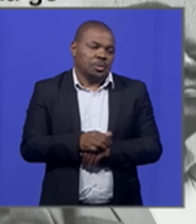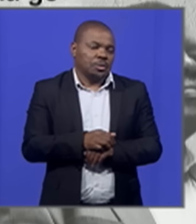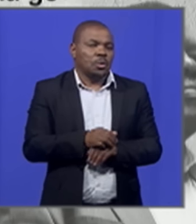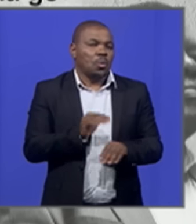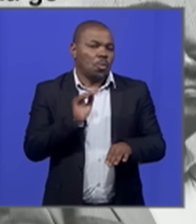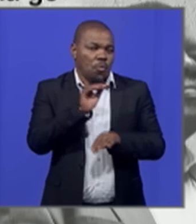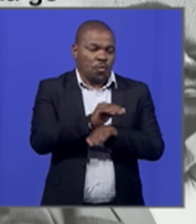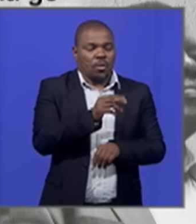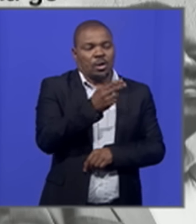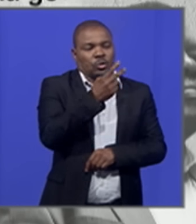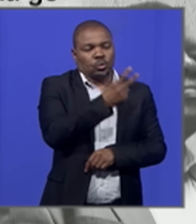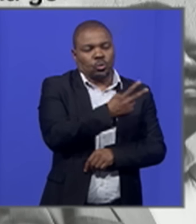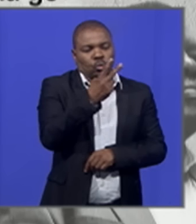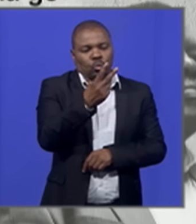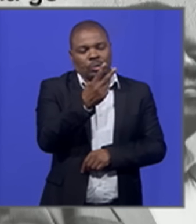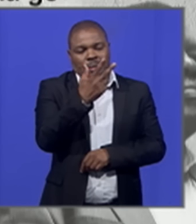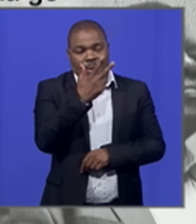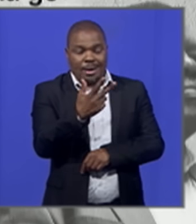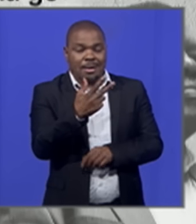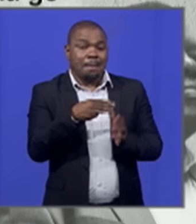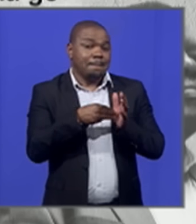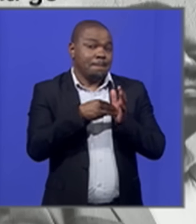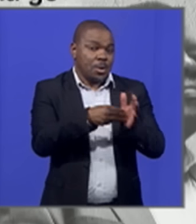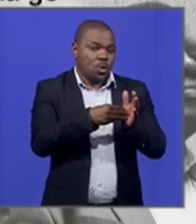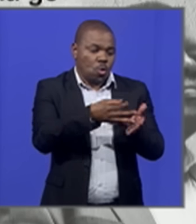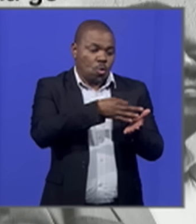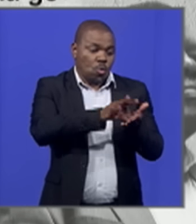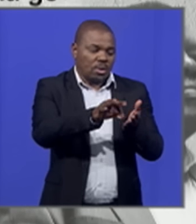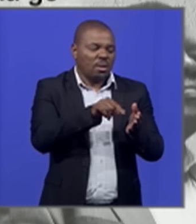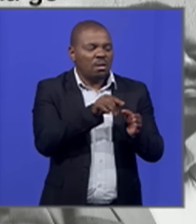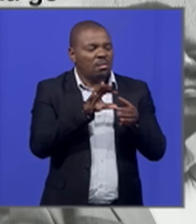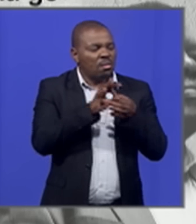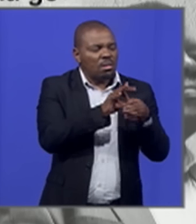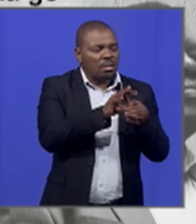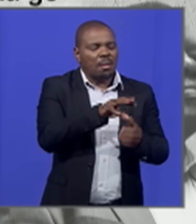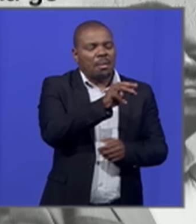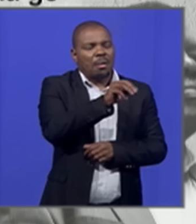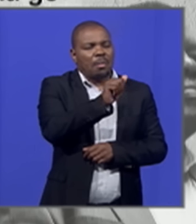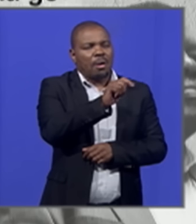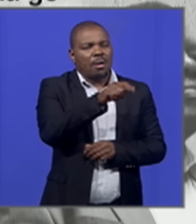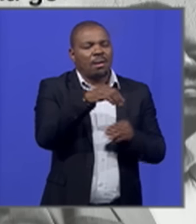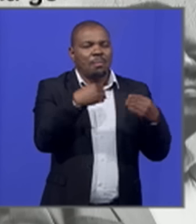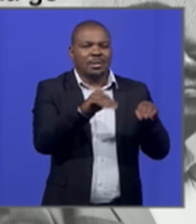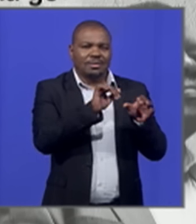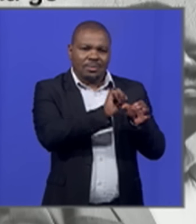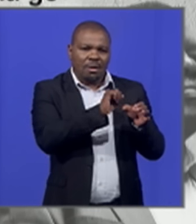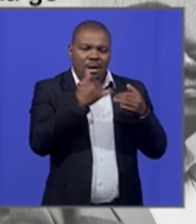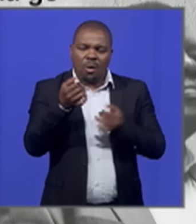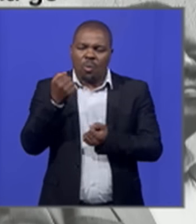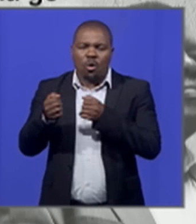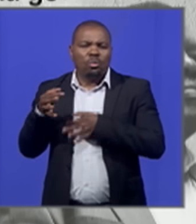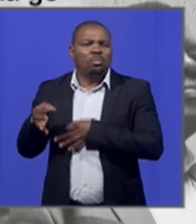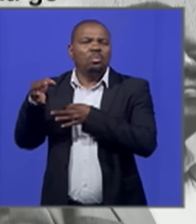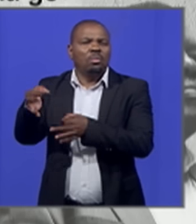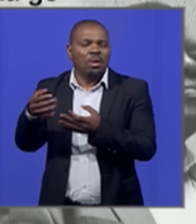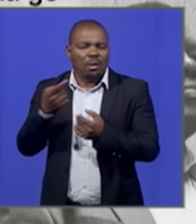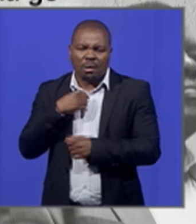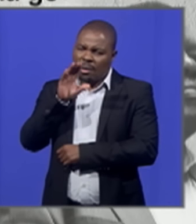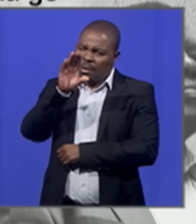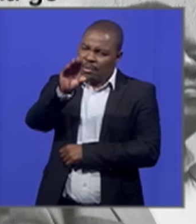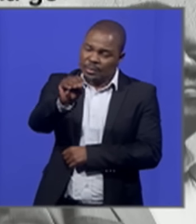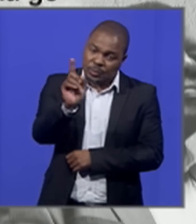tše makgolopedi masomepedi seswai ya khamphane ya Cat Matlala ya Medicare 24 o šutišitšwe gomme ra botšiša